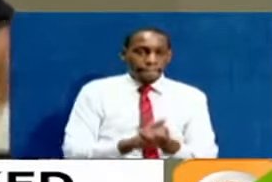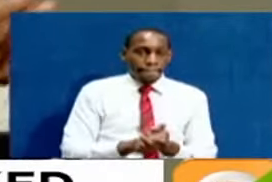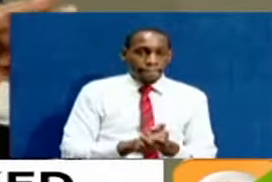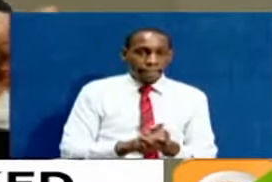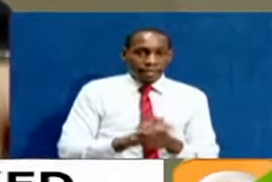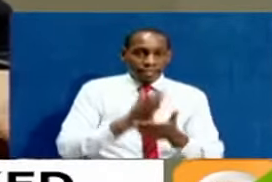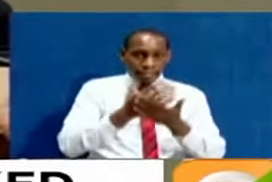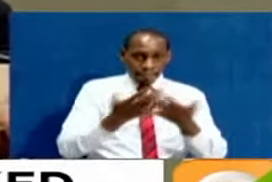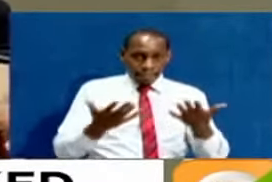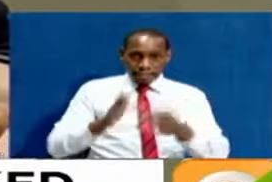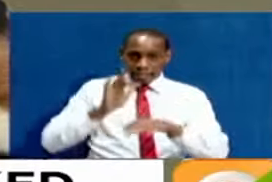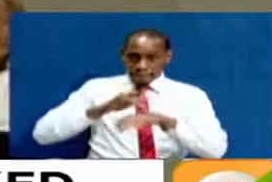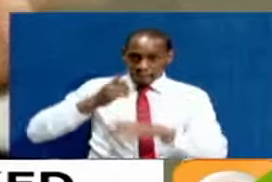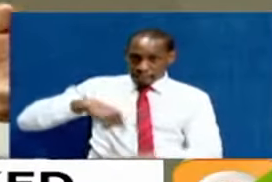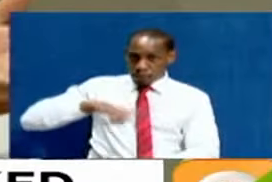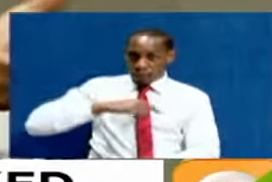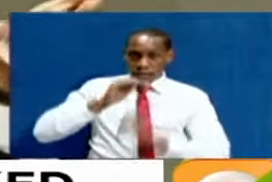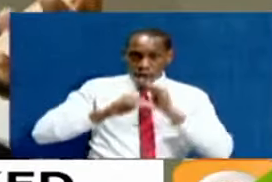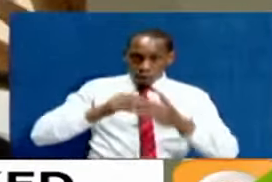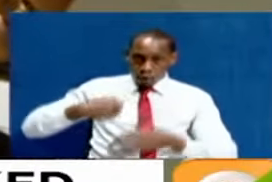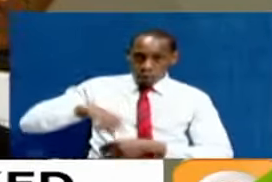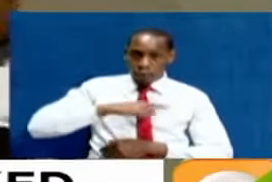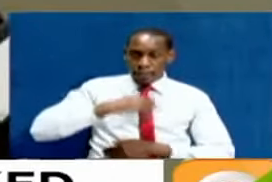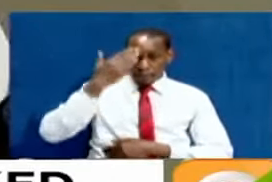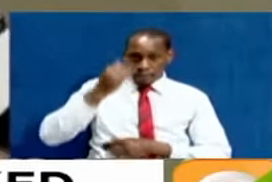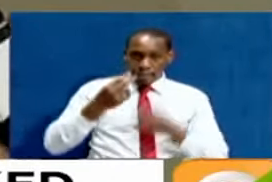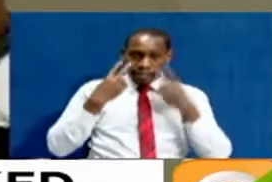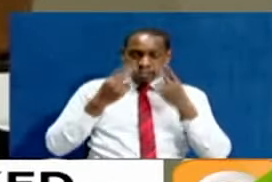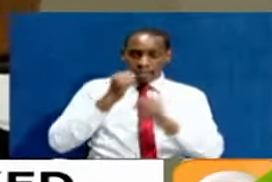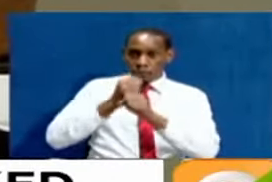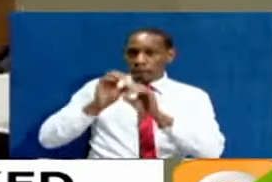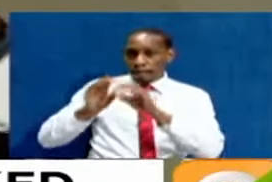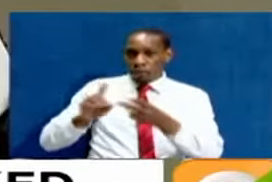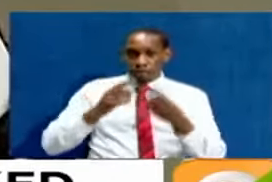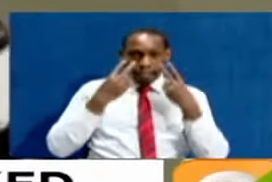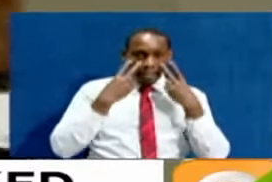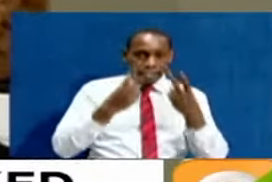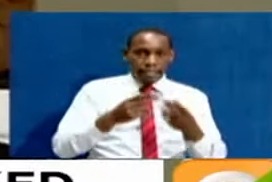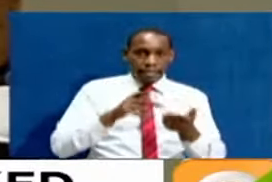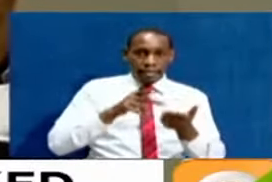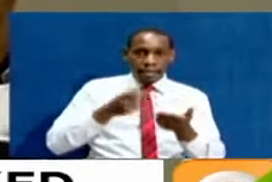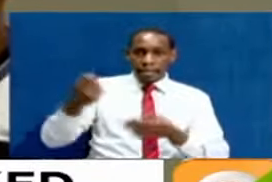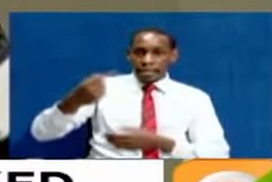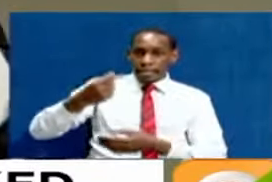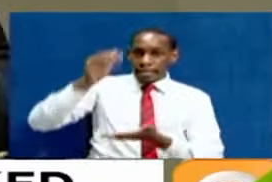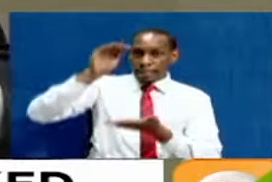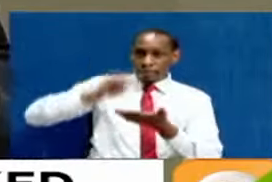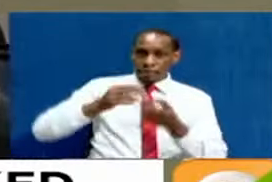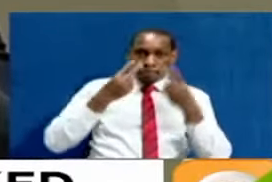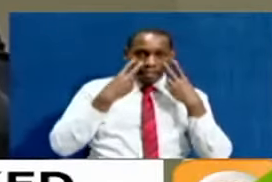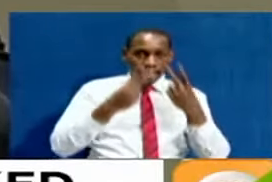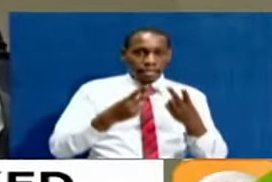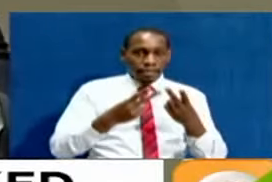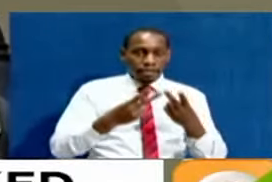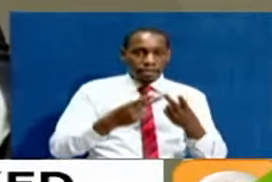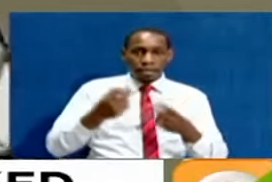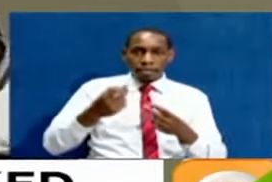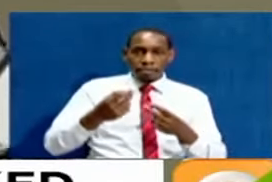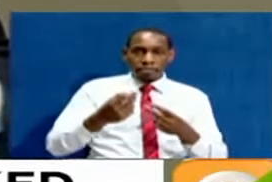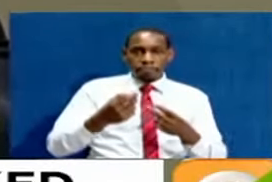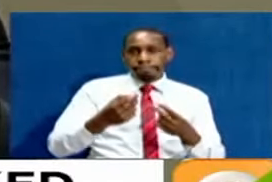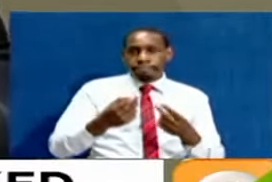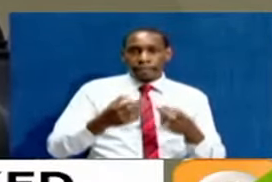certain things will affect us, all of us, because we've seen job losses, we've seen pay cuts, we've seen loss of livelihoods,